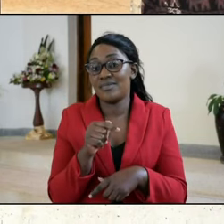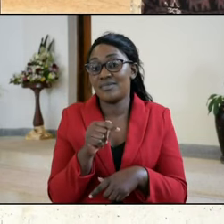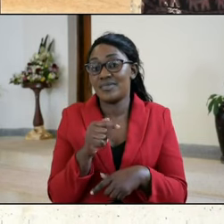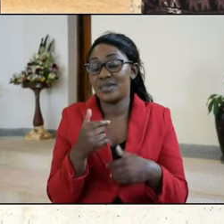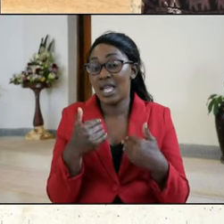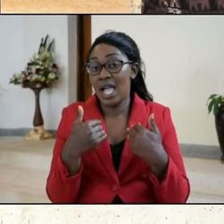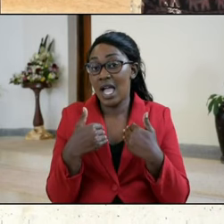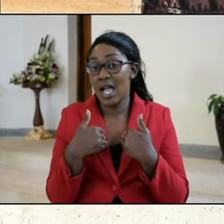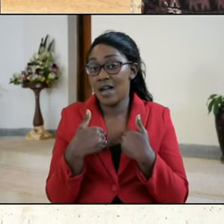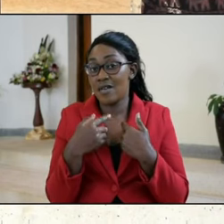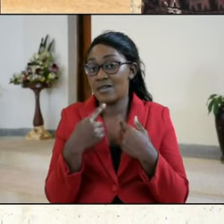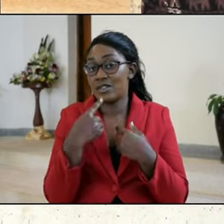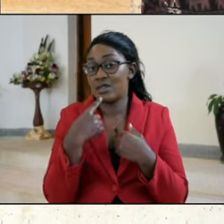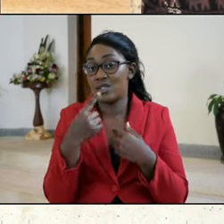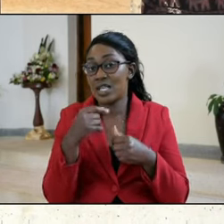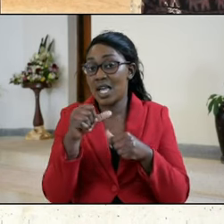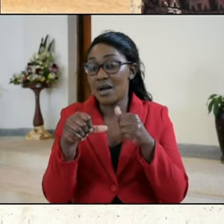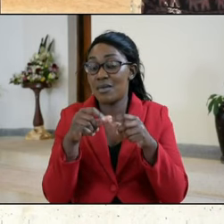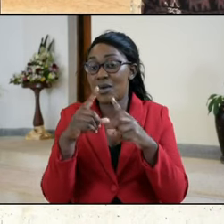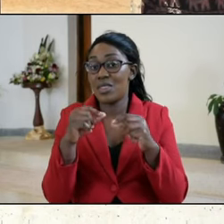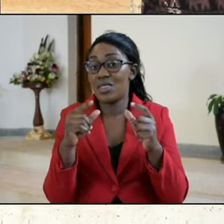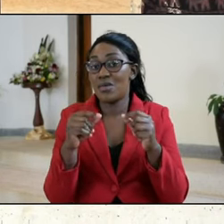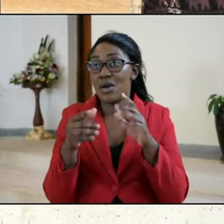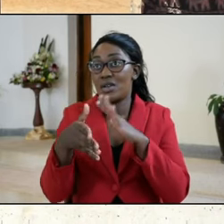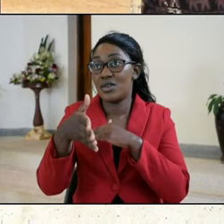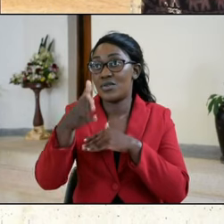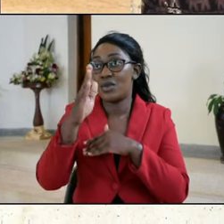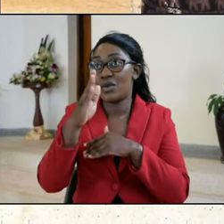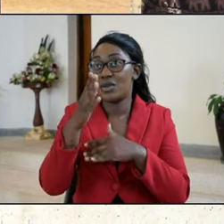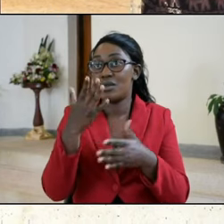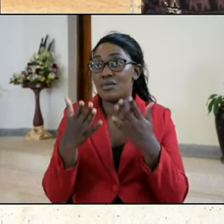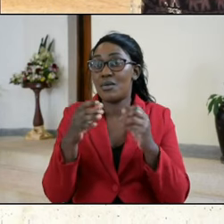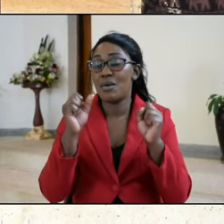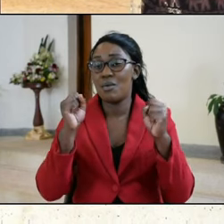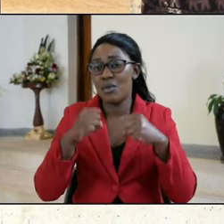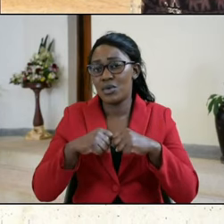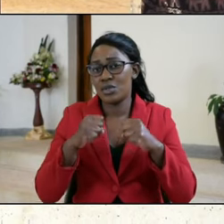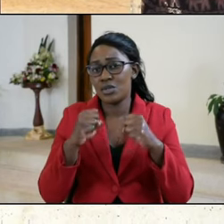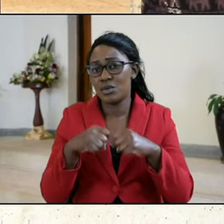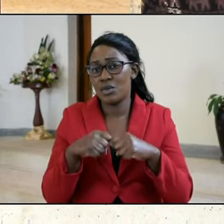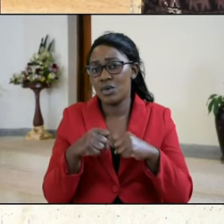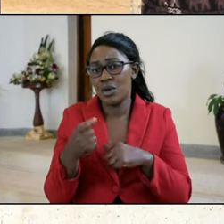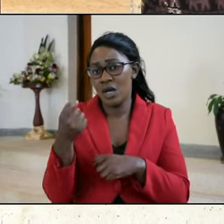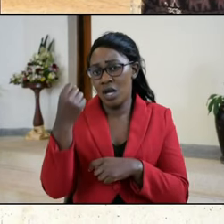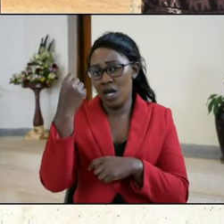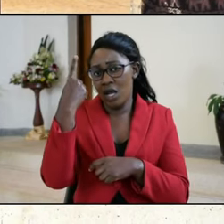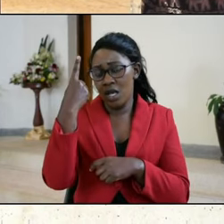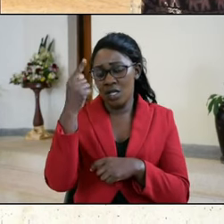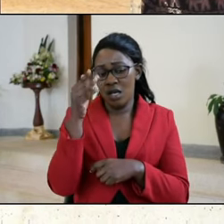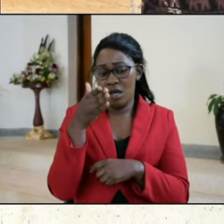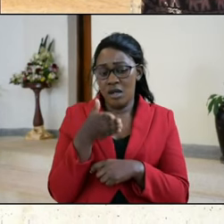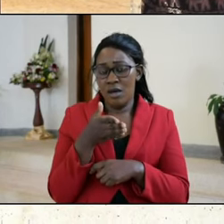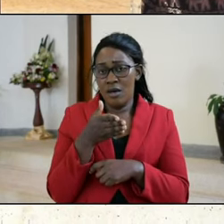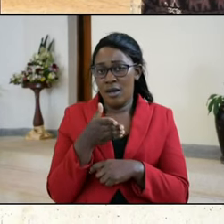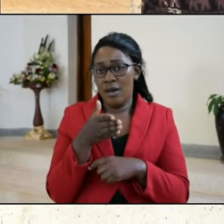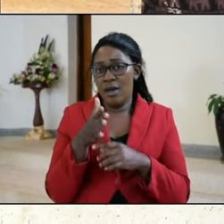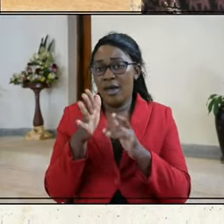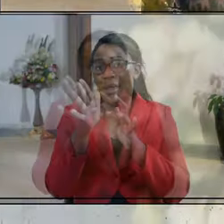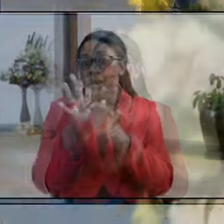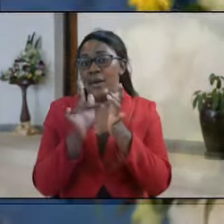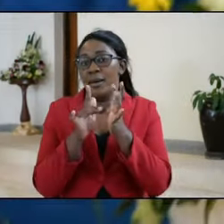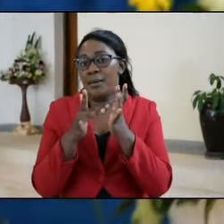say about the Word of God, it is possible to come across divergent views.